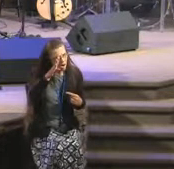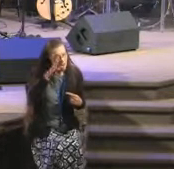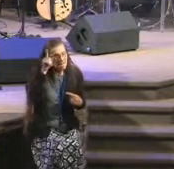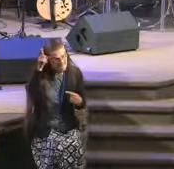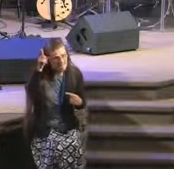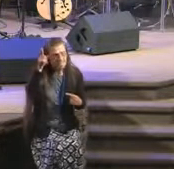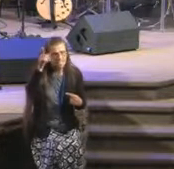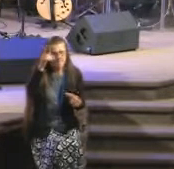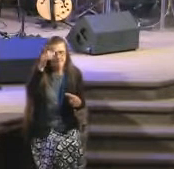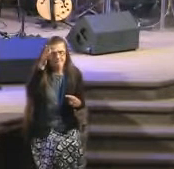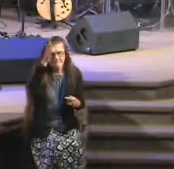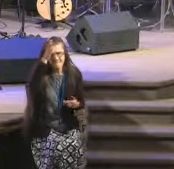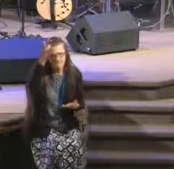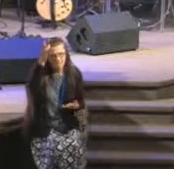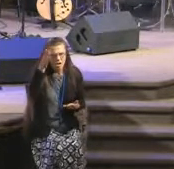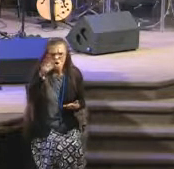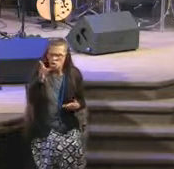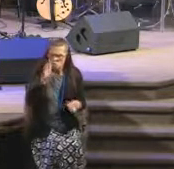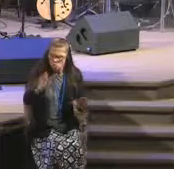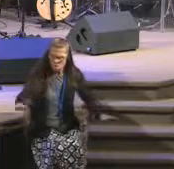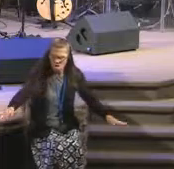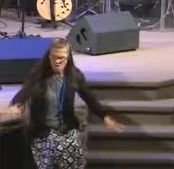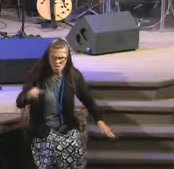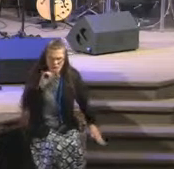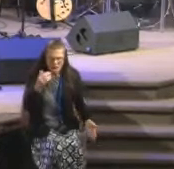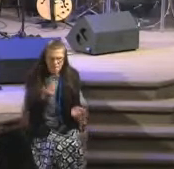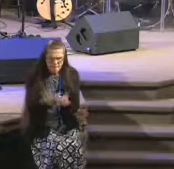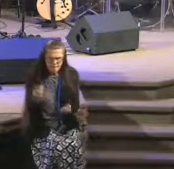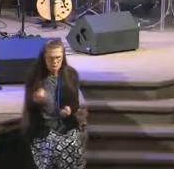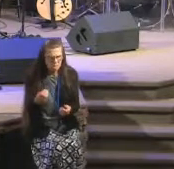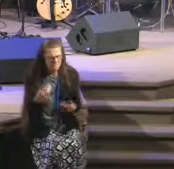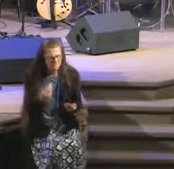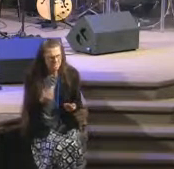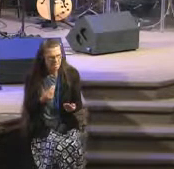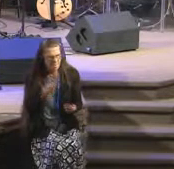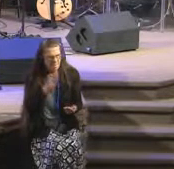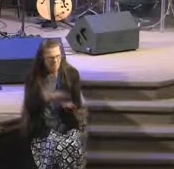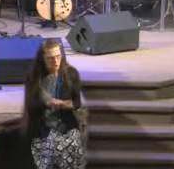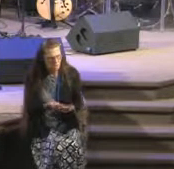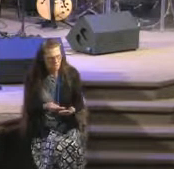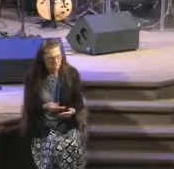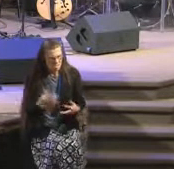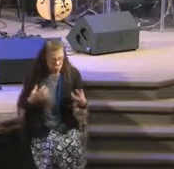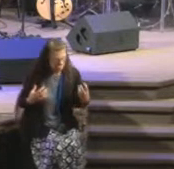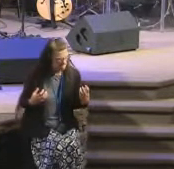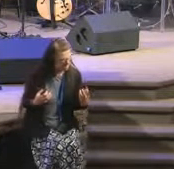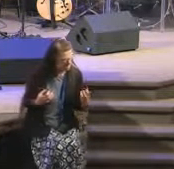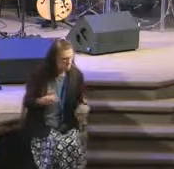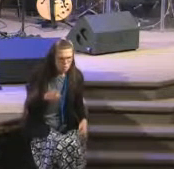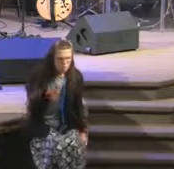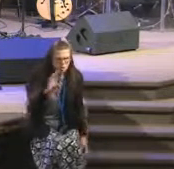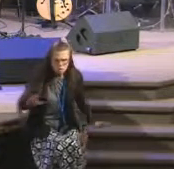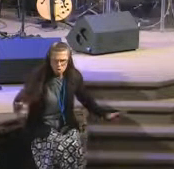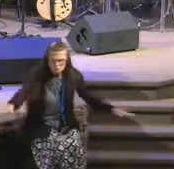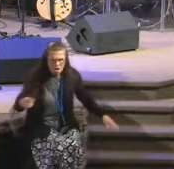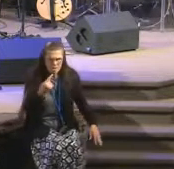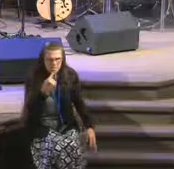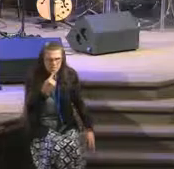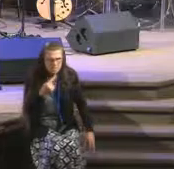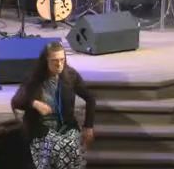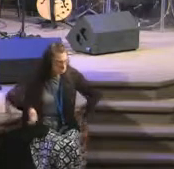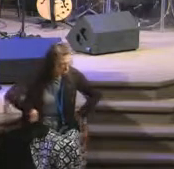father. Come on, your children ever misbehaved and that didn't crawl all over you? Your children never said or did anything that made you turn